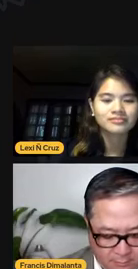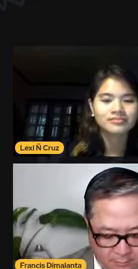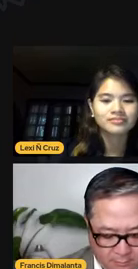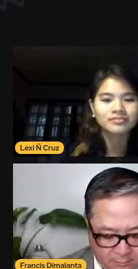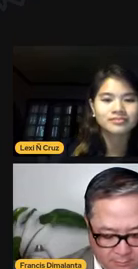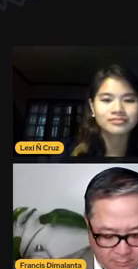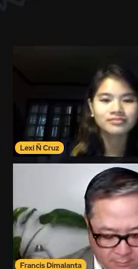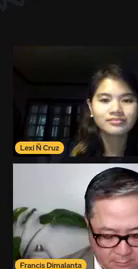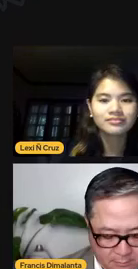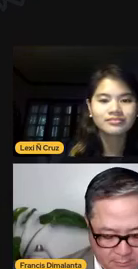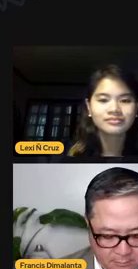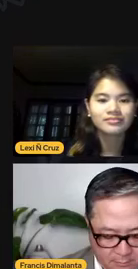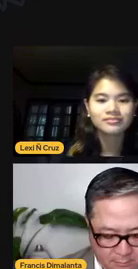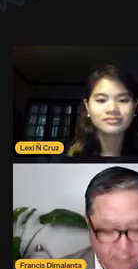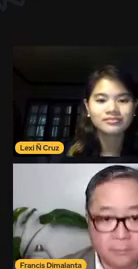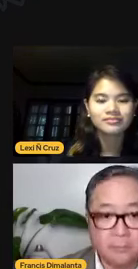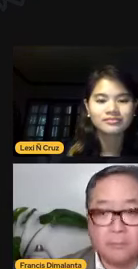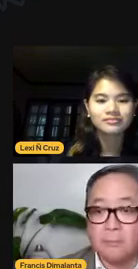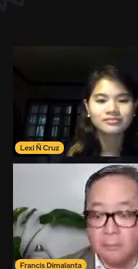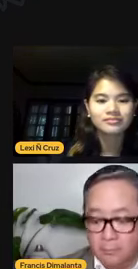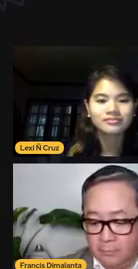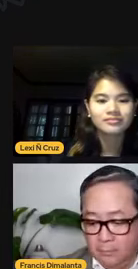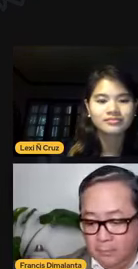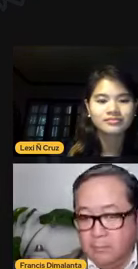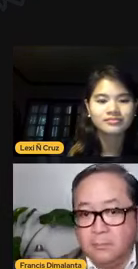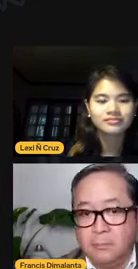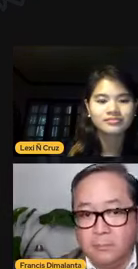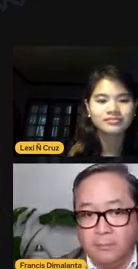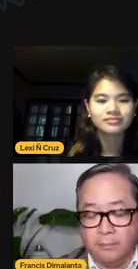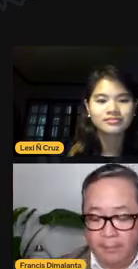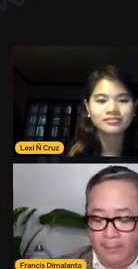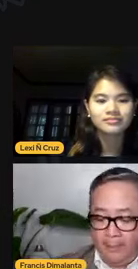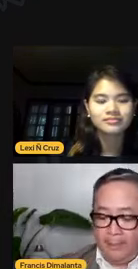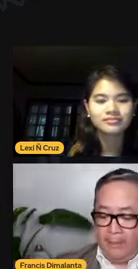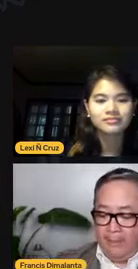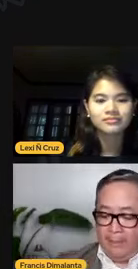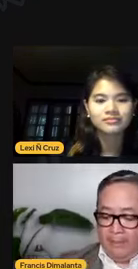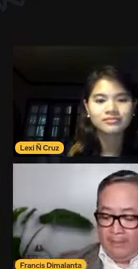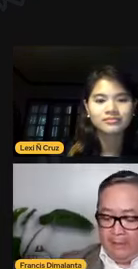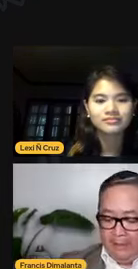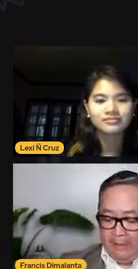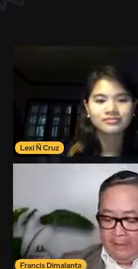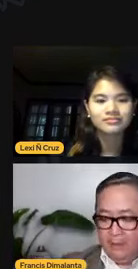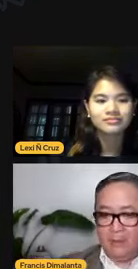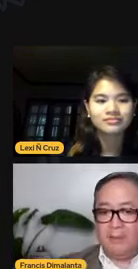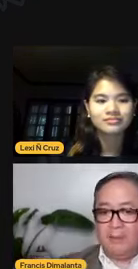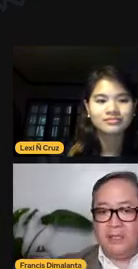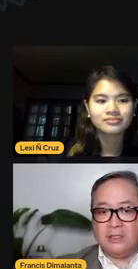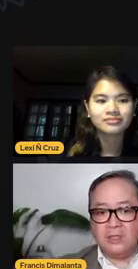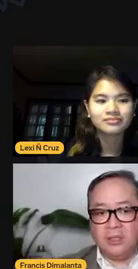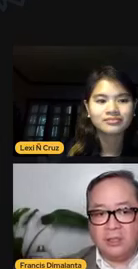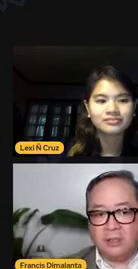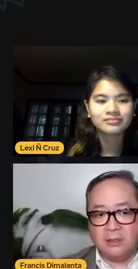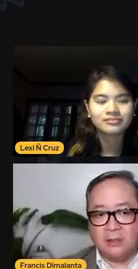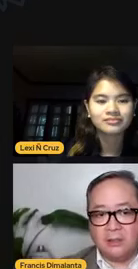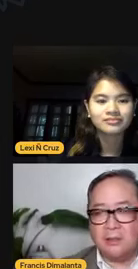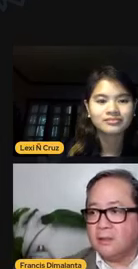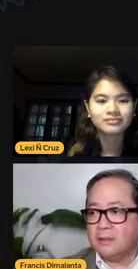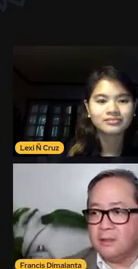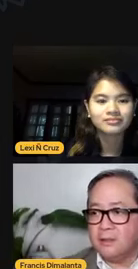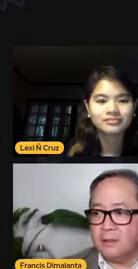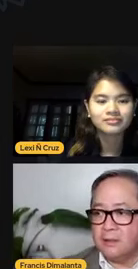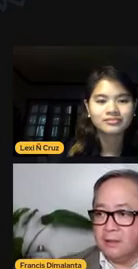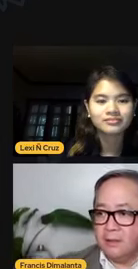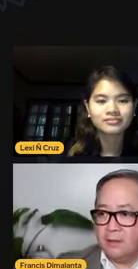more time to the child that needs more support. Well, let's just try this. Ganyan din kami with